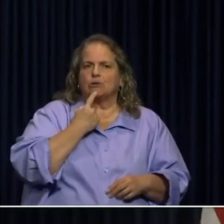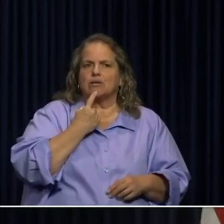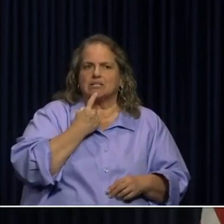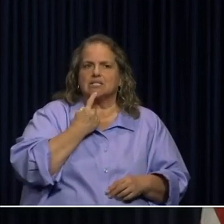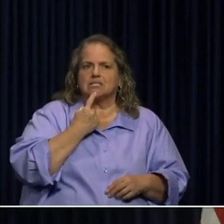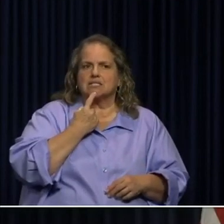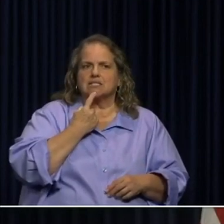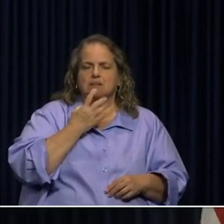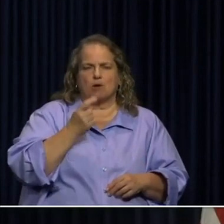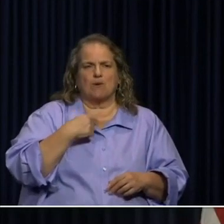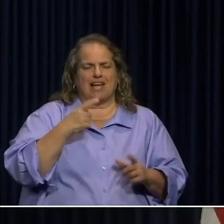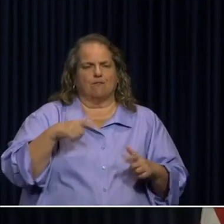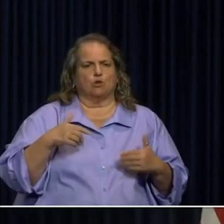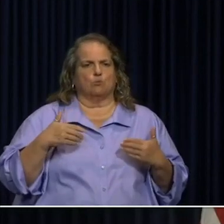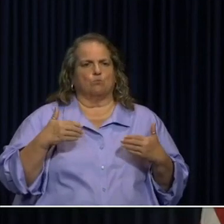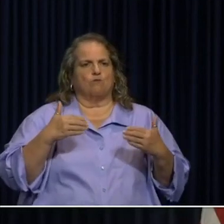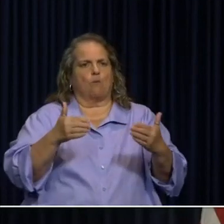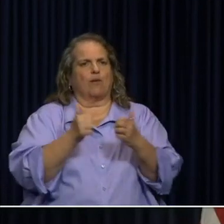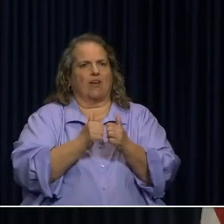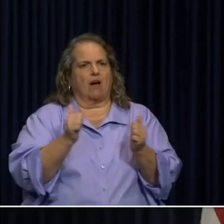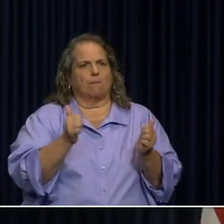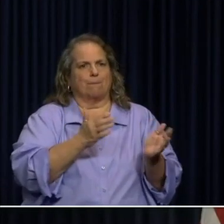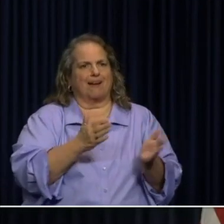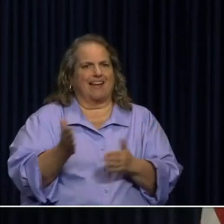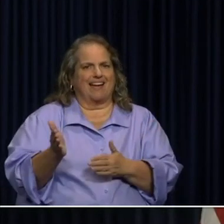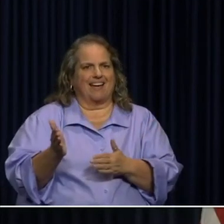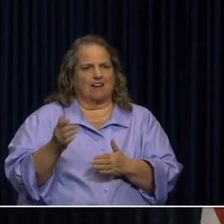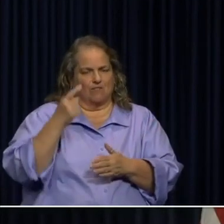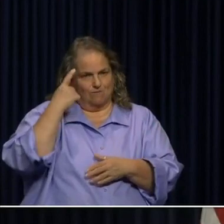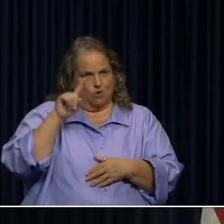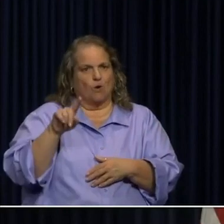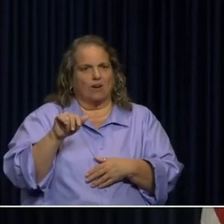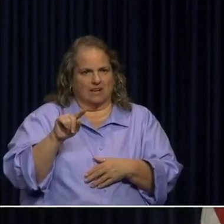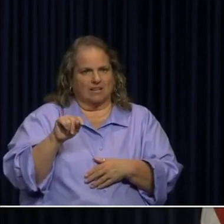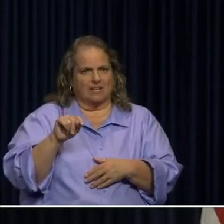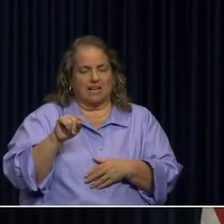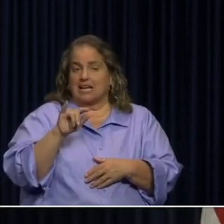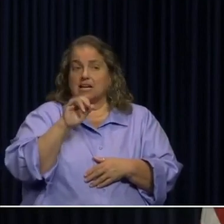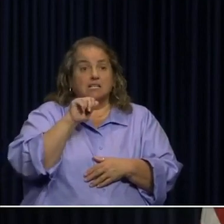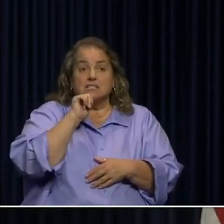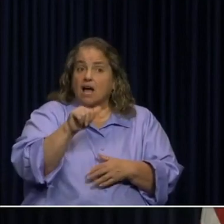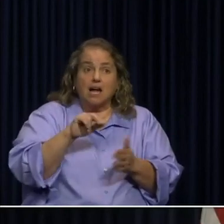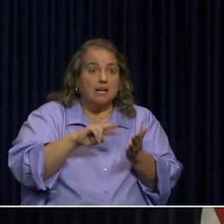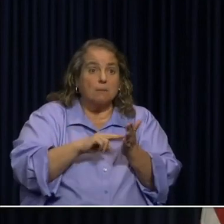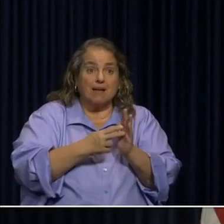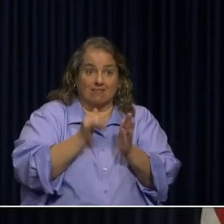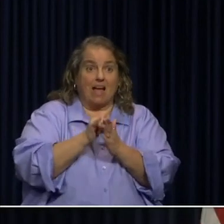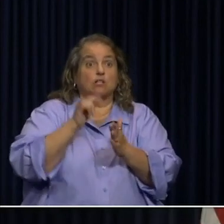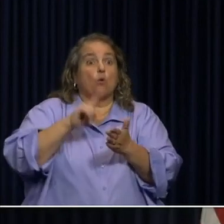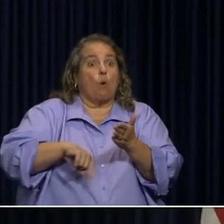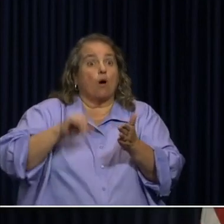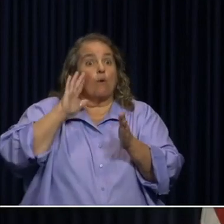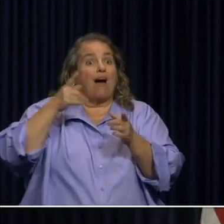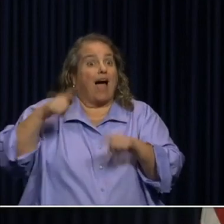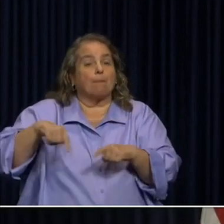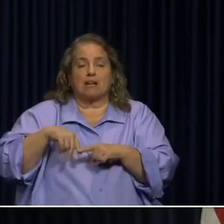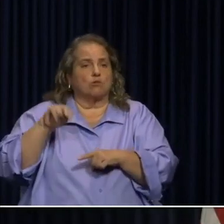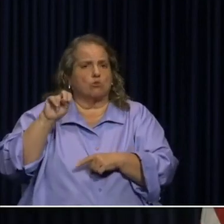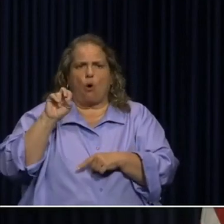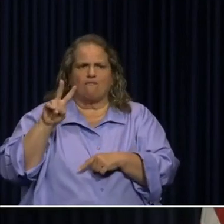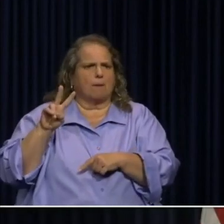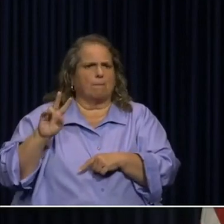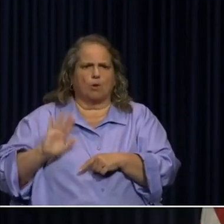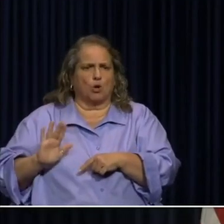we got to be moving forward with the plans for it. That doesn't mean that that's what will happen in November, though if it